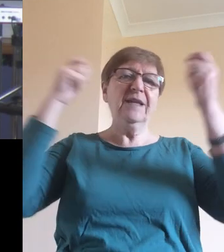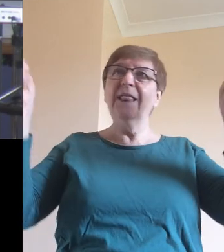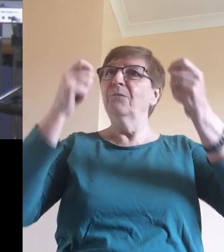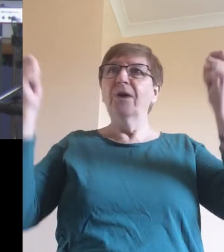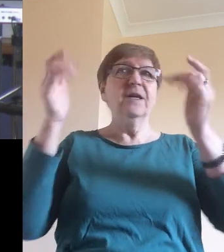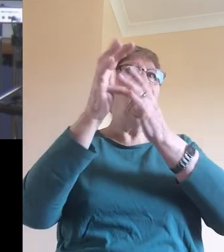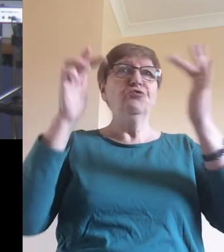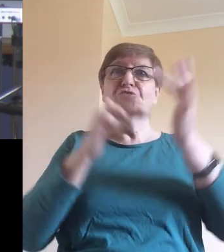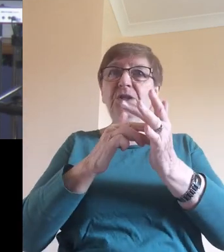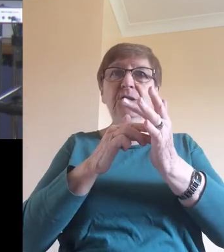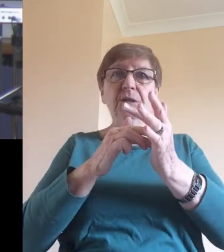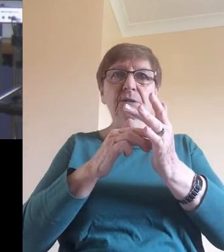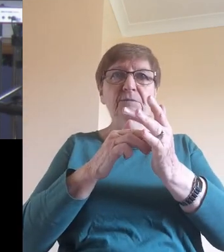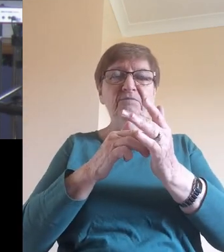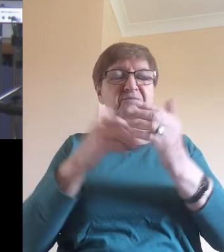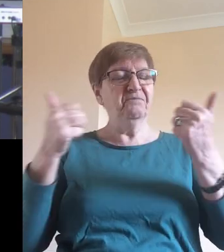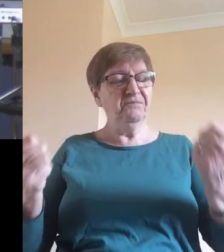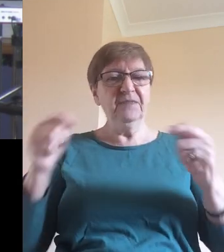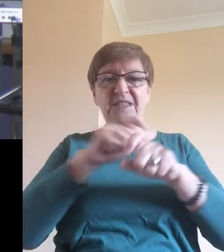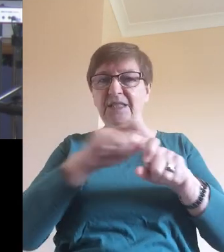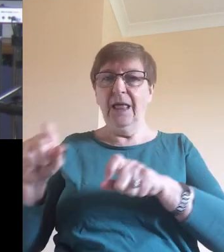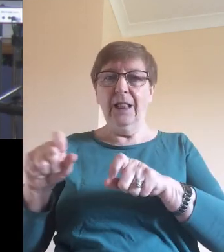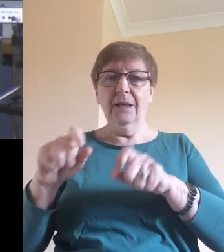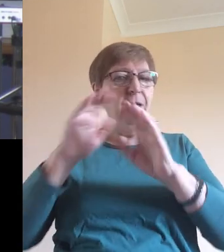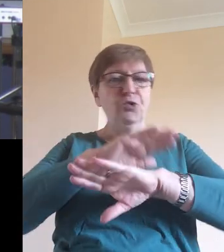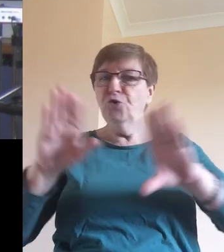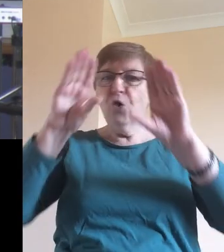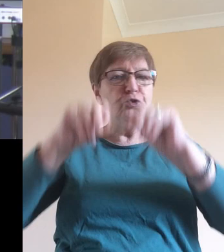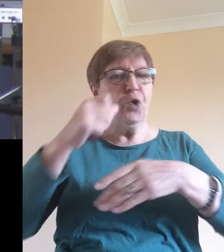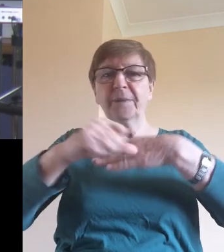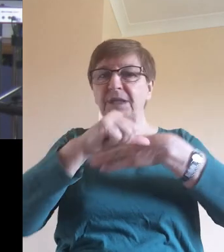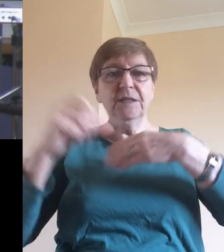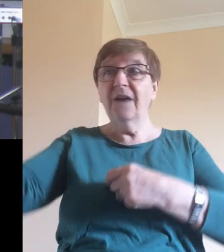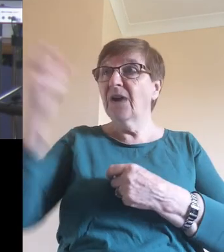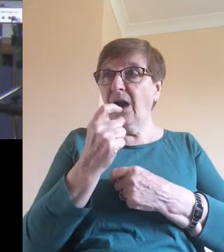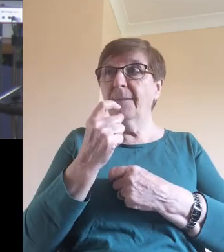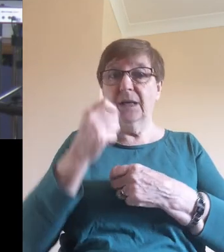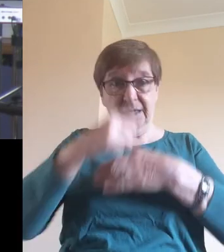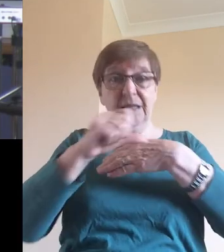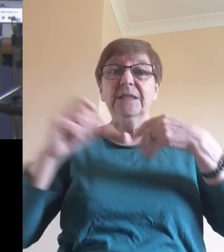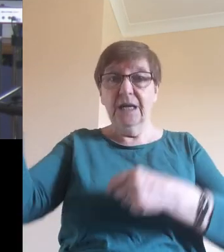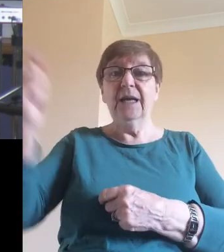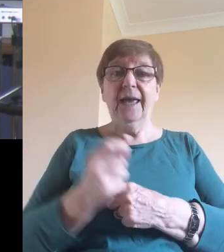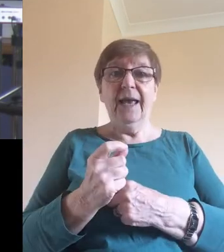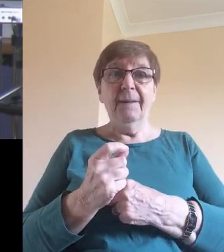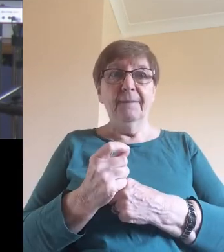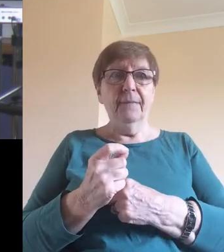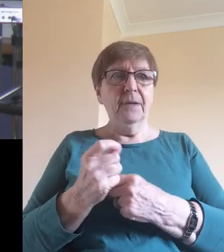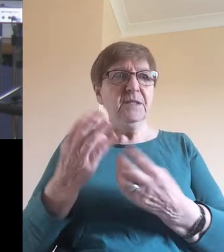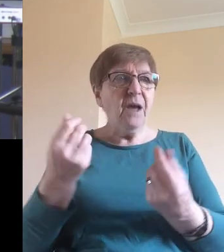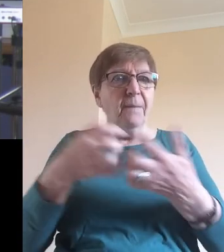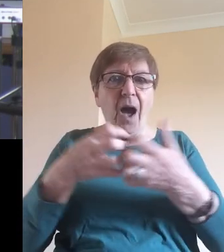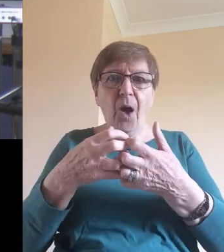Jesus in spite of it all. It hadn't stopped Easter from coming, it came. Somehow or other, it